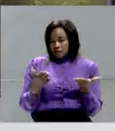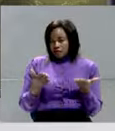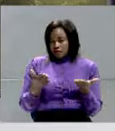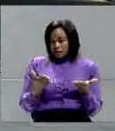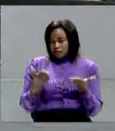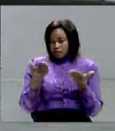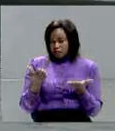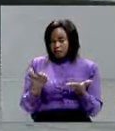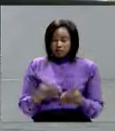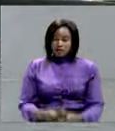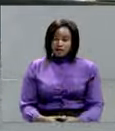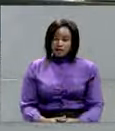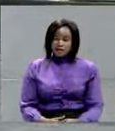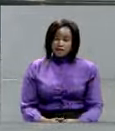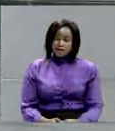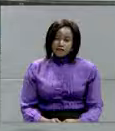look.